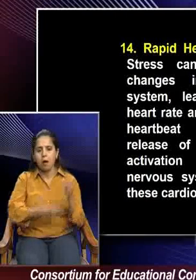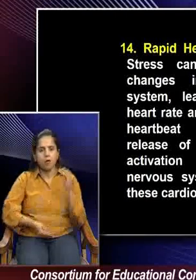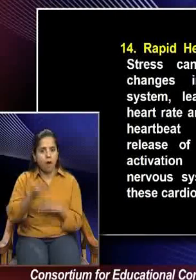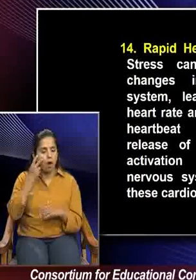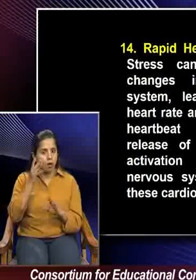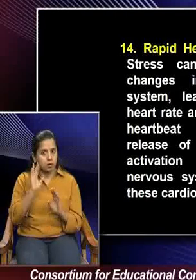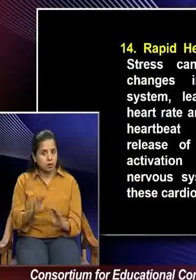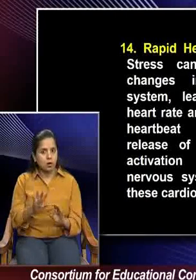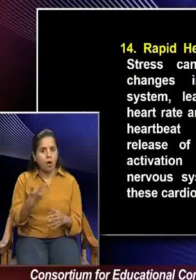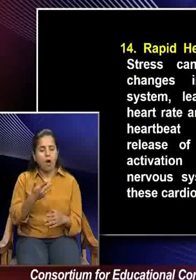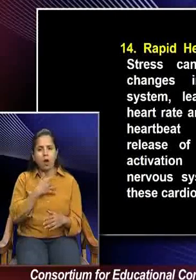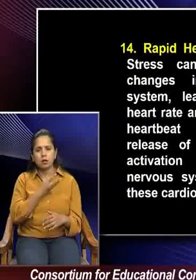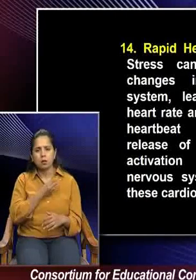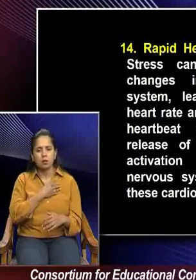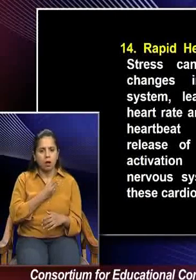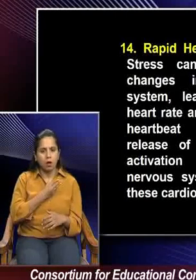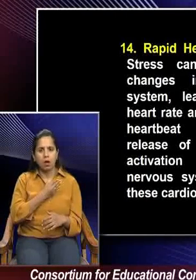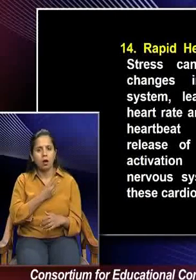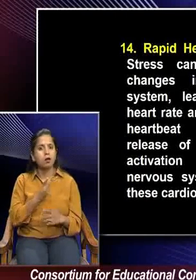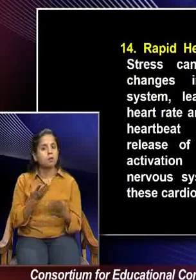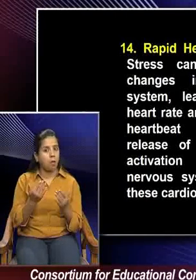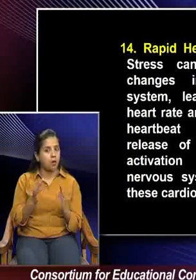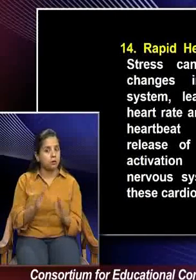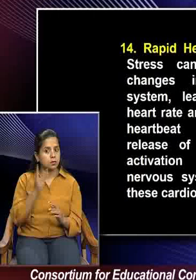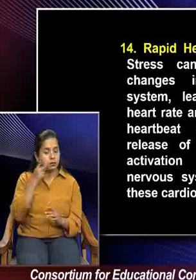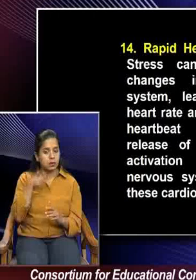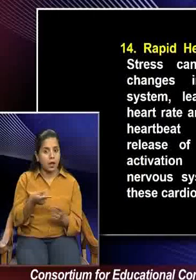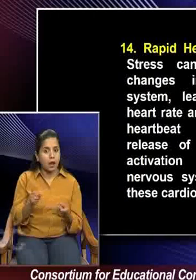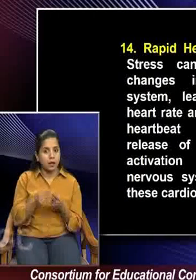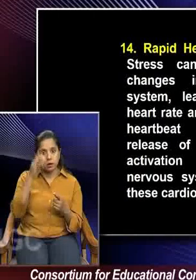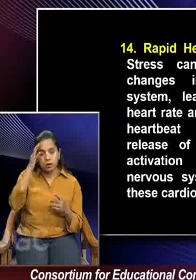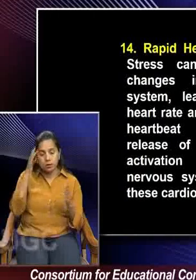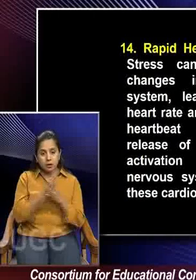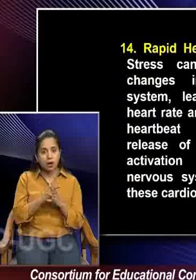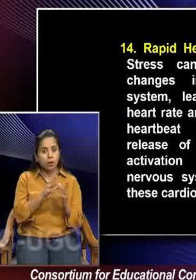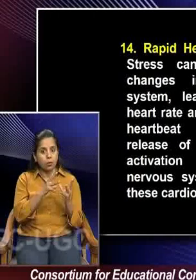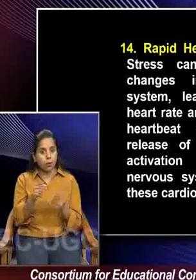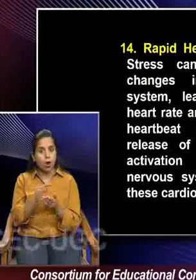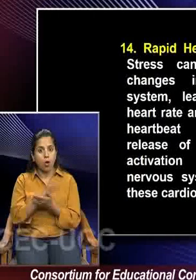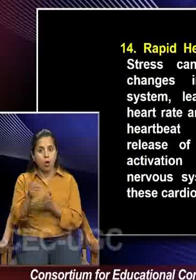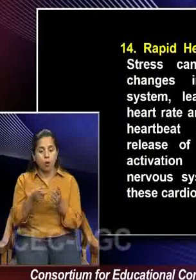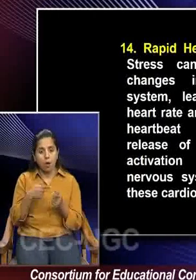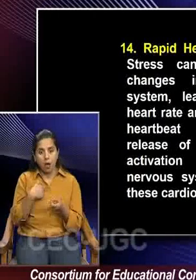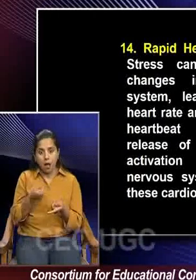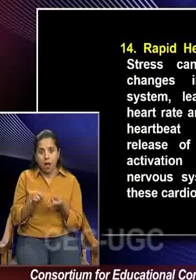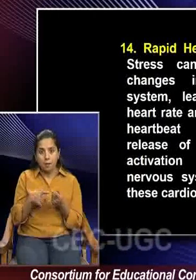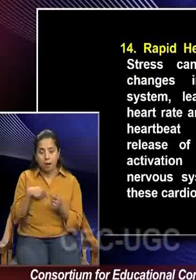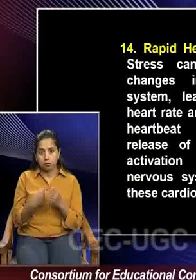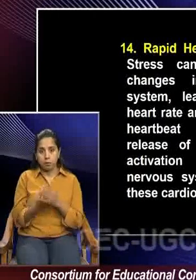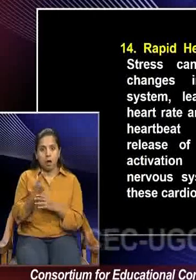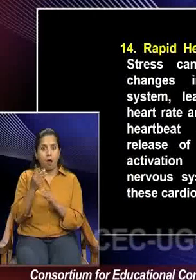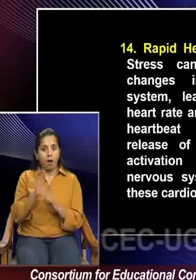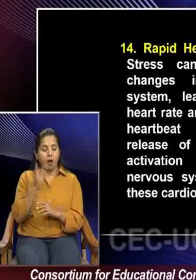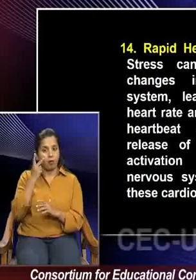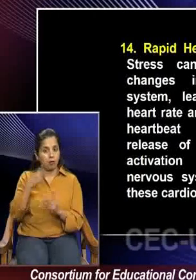or palpitations. The release of stress hormones and activation of